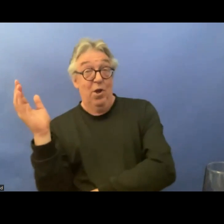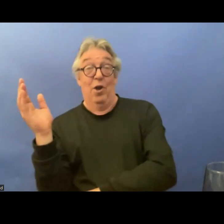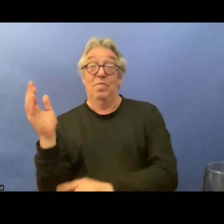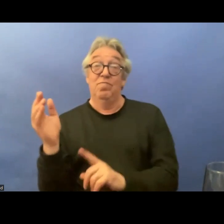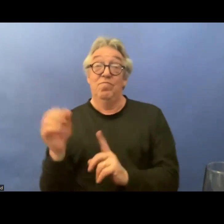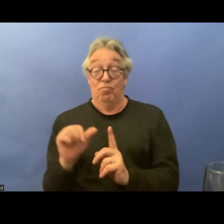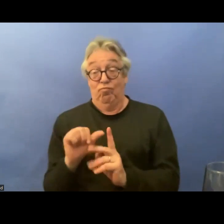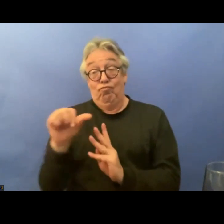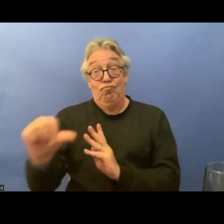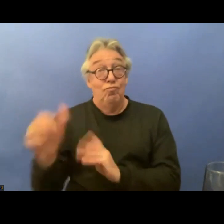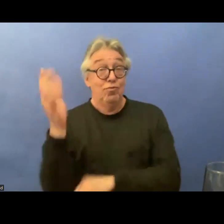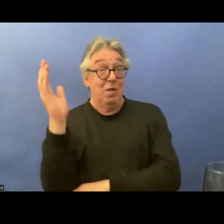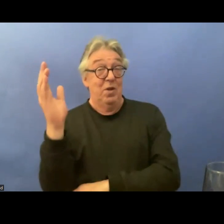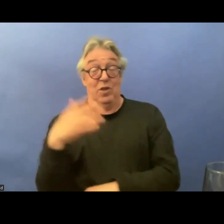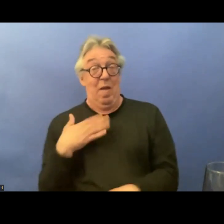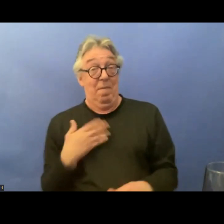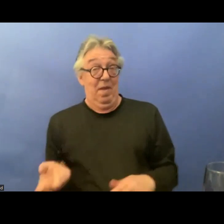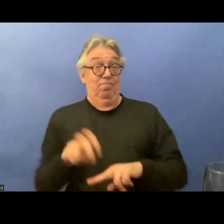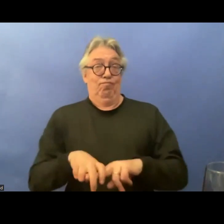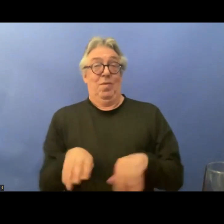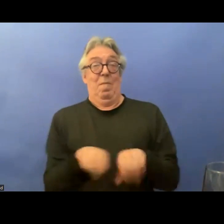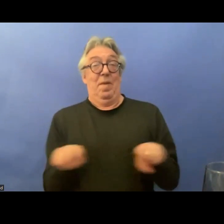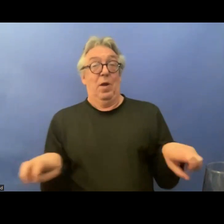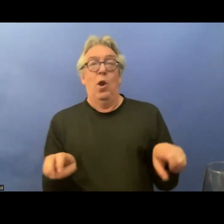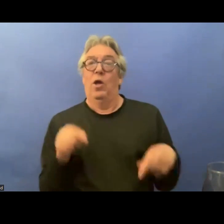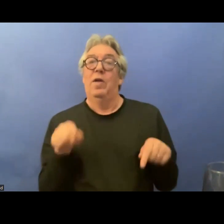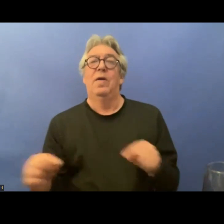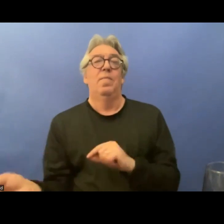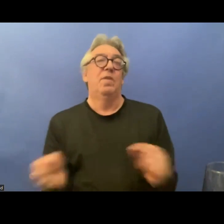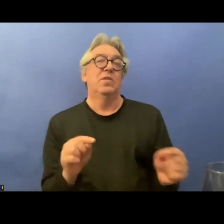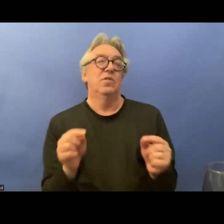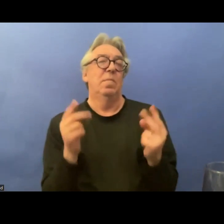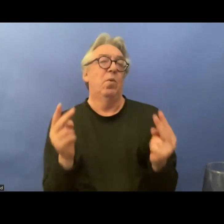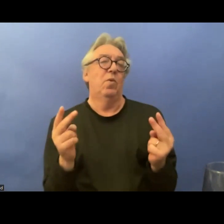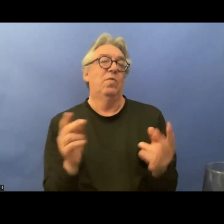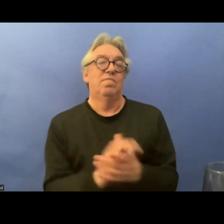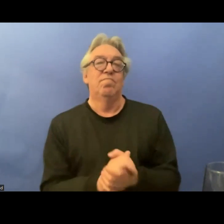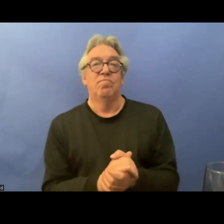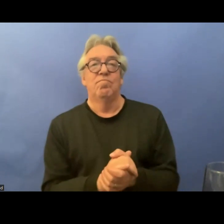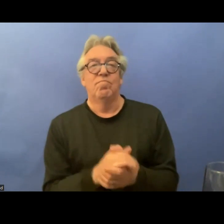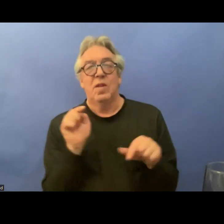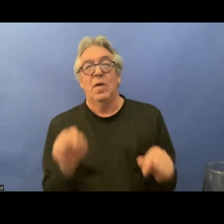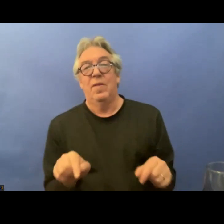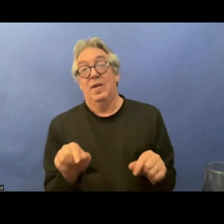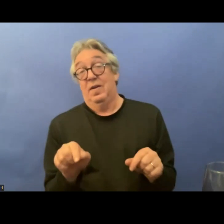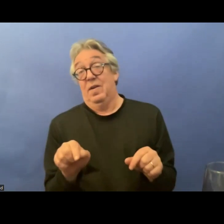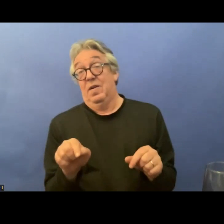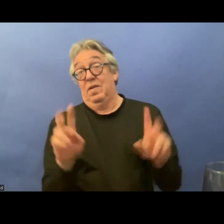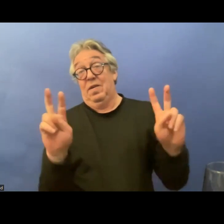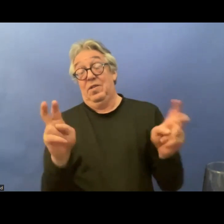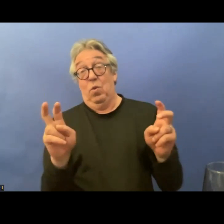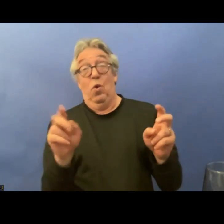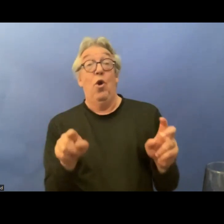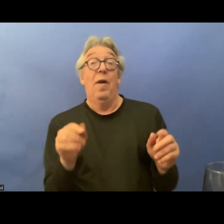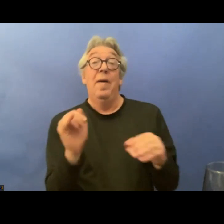speaking shortly. So of course, this is an important discussion. It's an important issue that is also a priority within the